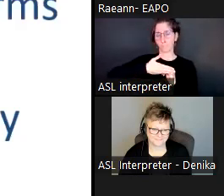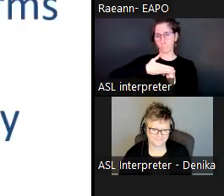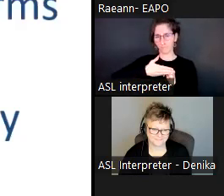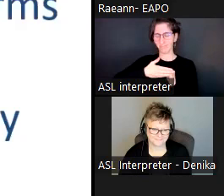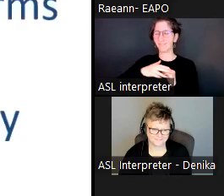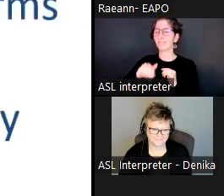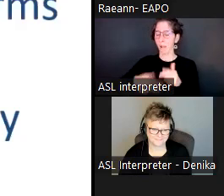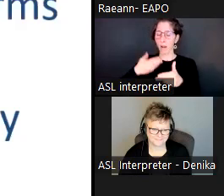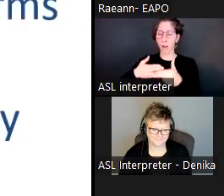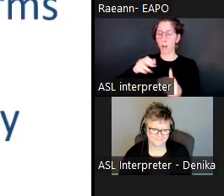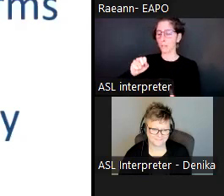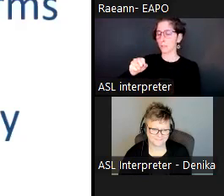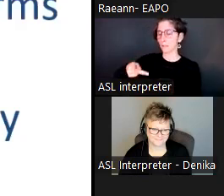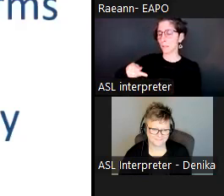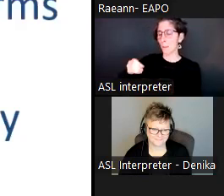spoof.